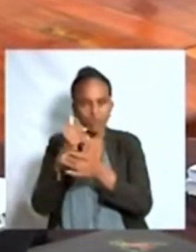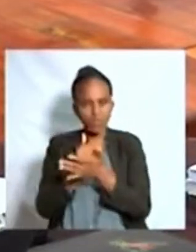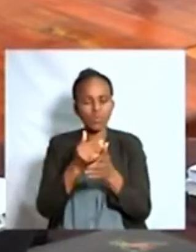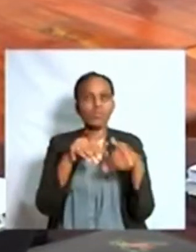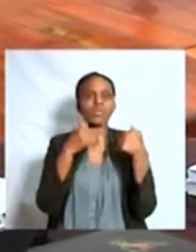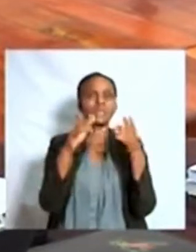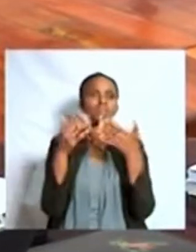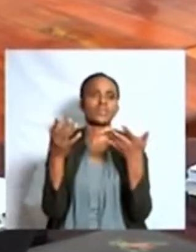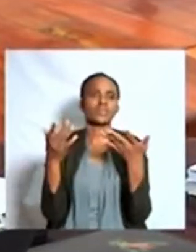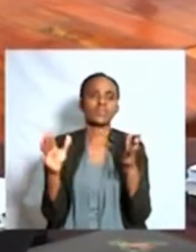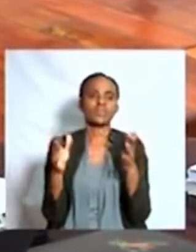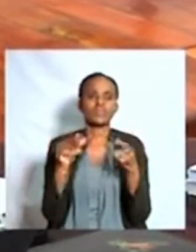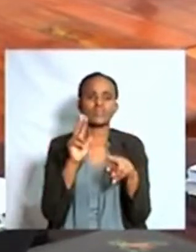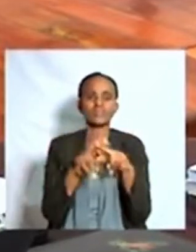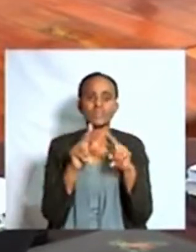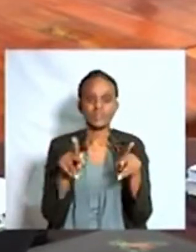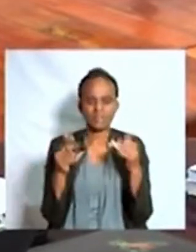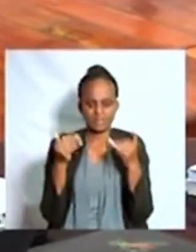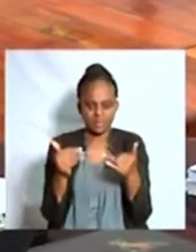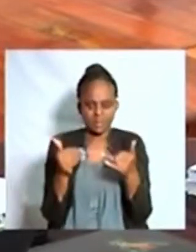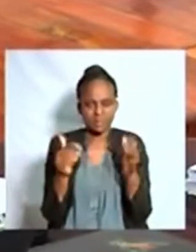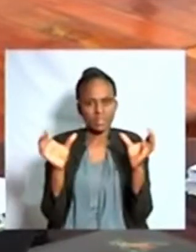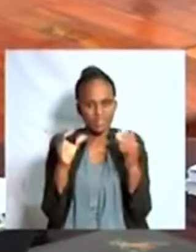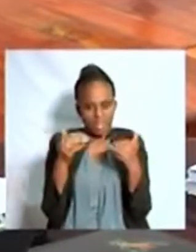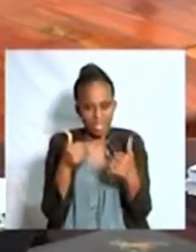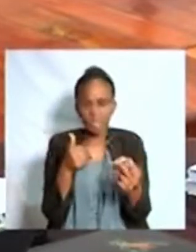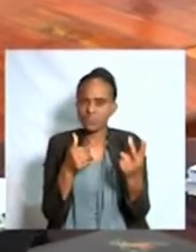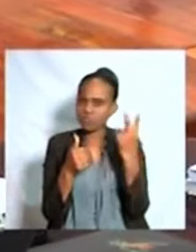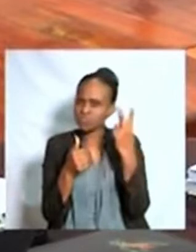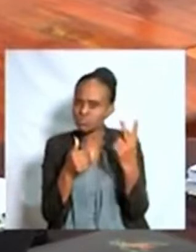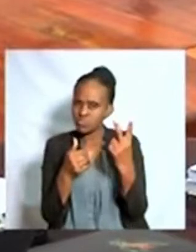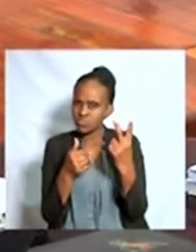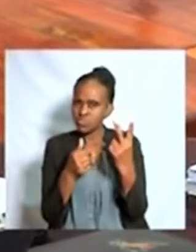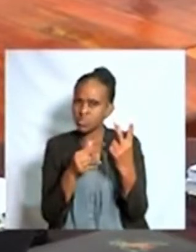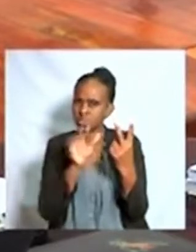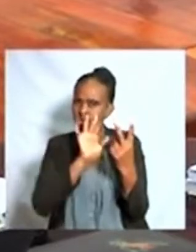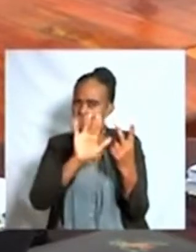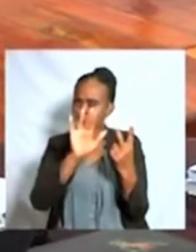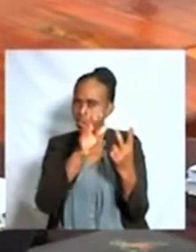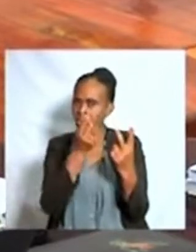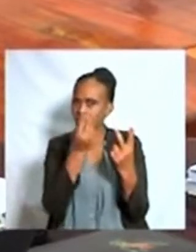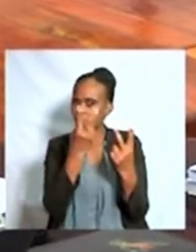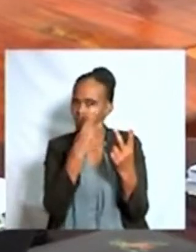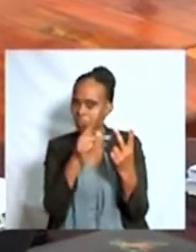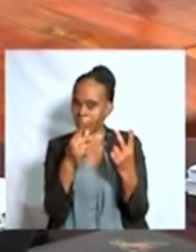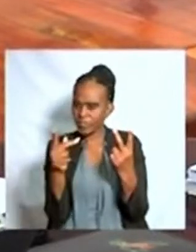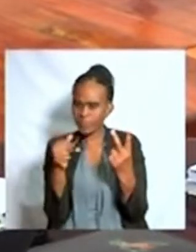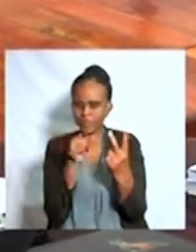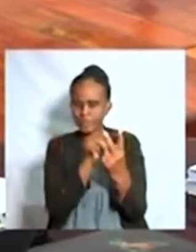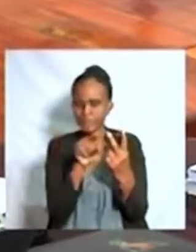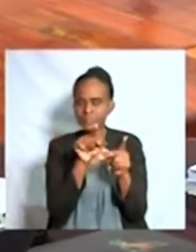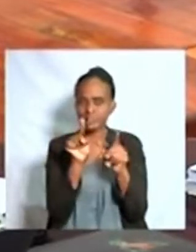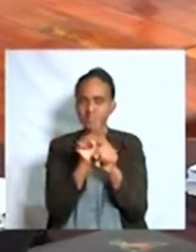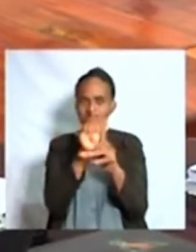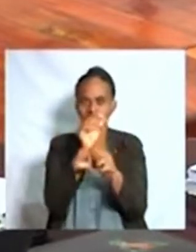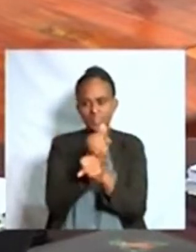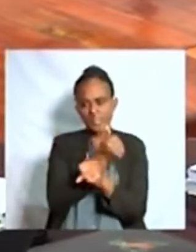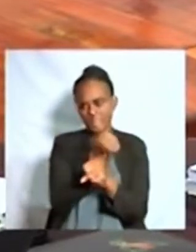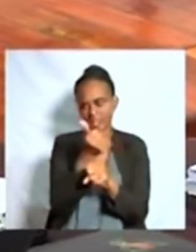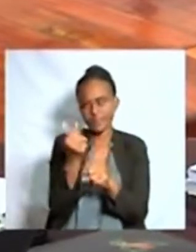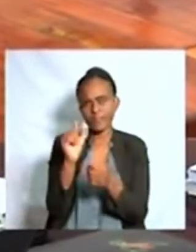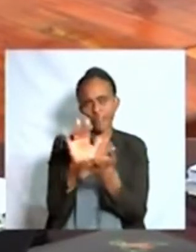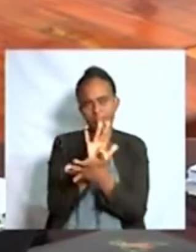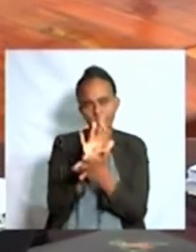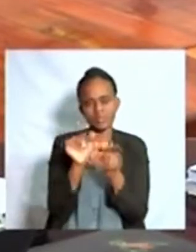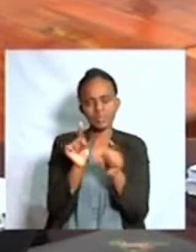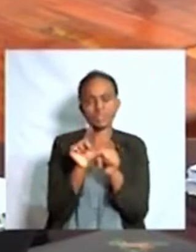Chair. Currently, Council has 2 title deeds for 2 of its properties, and the acquisition of the other title deeds is being